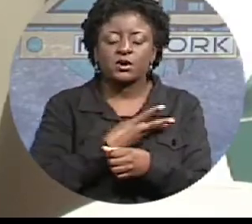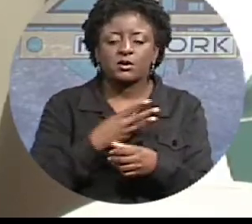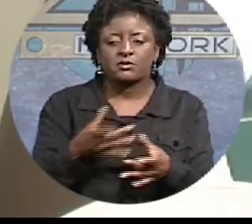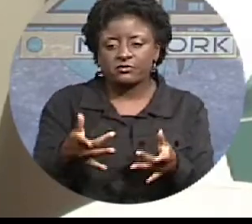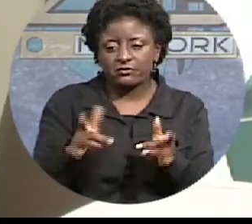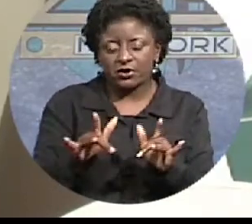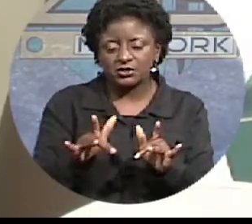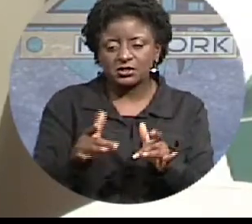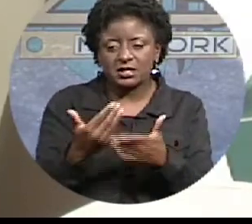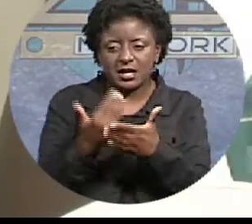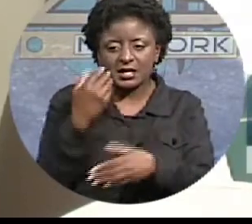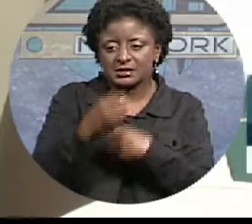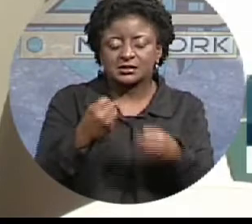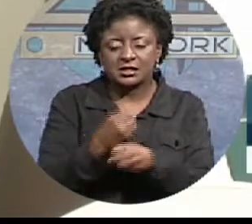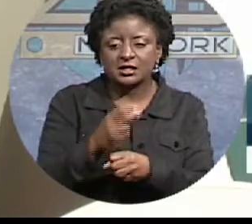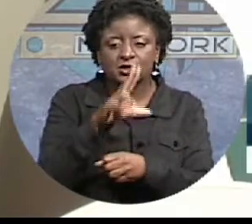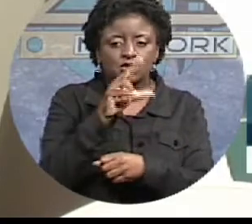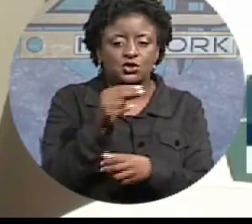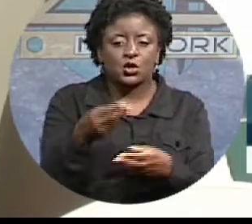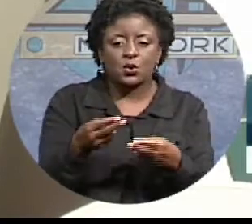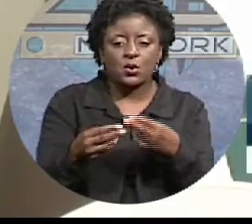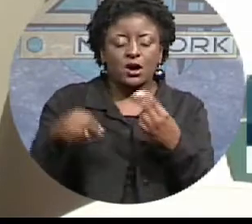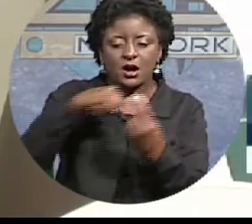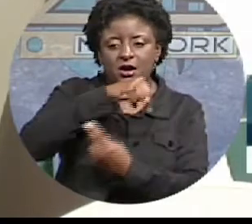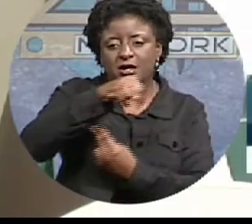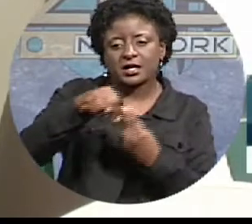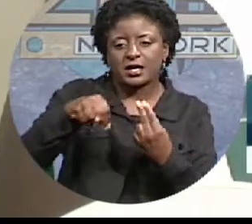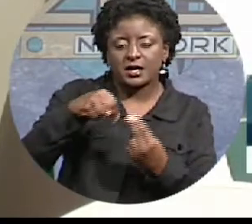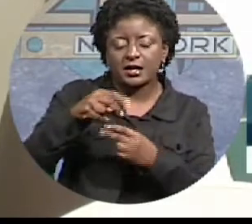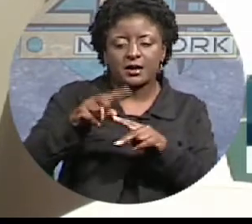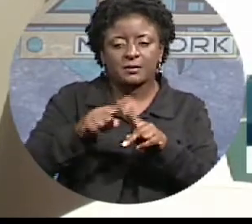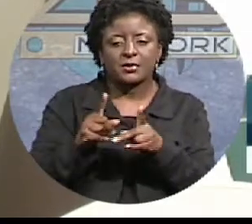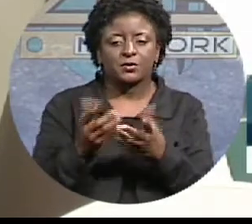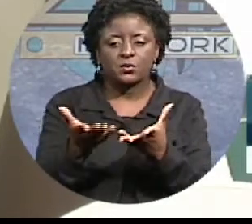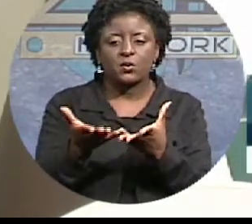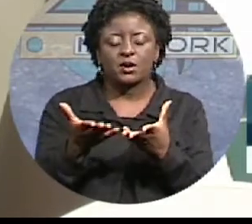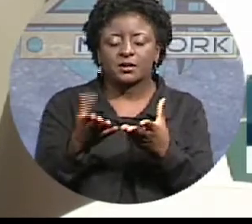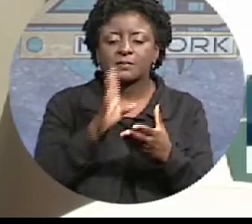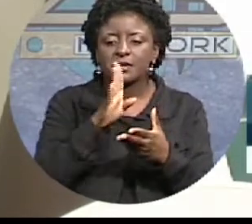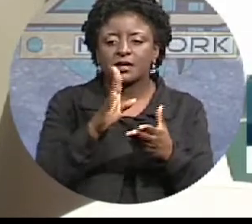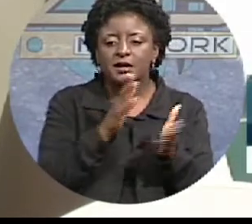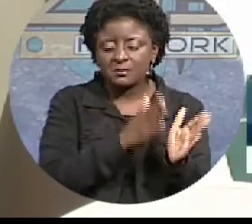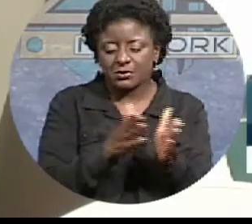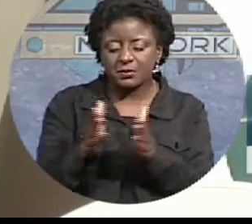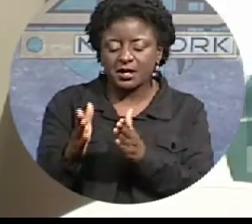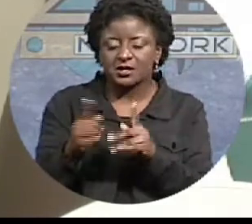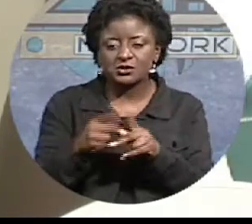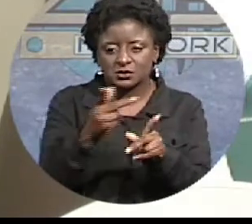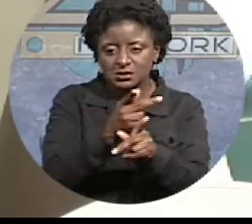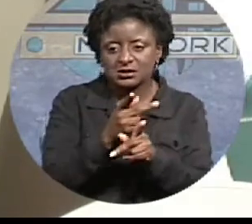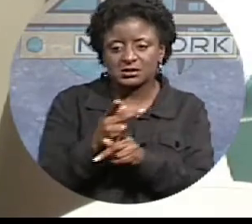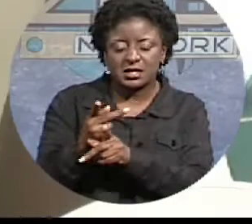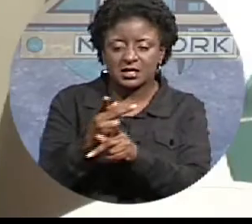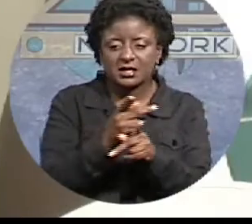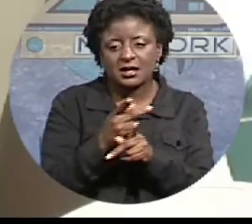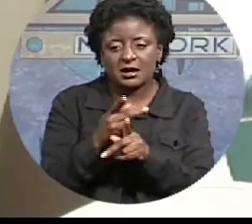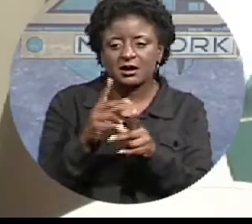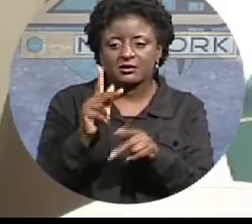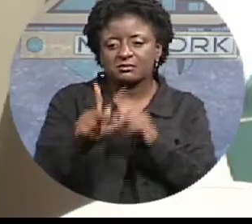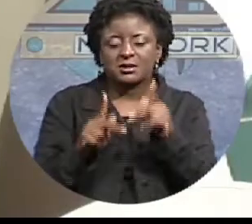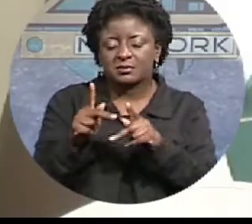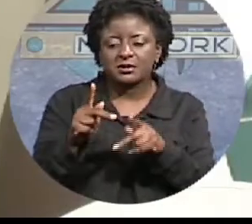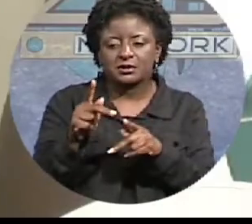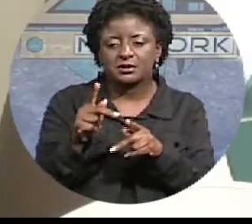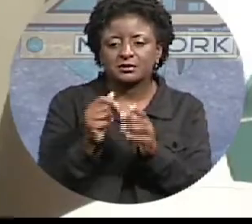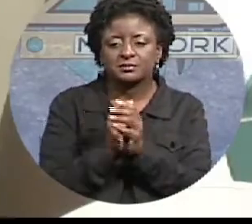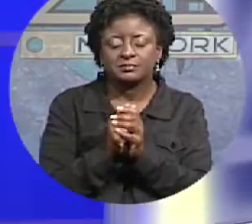what this year will bring, and so we want to be prepared to ensure that we are there to take care of persons in the event of any disaster.